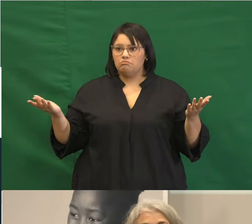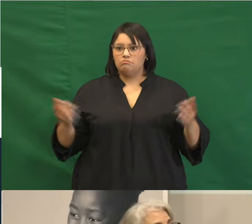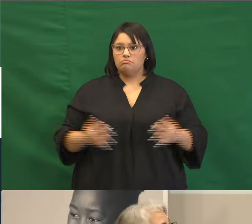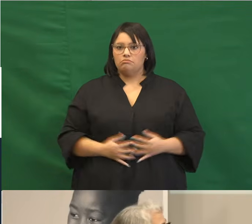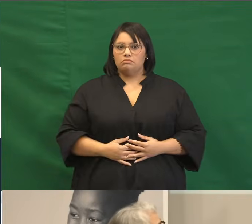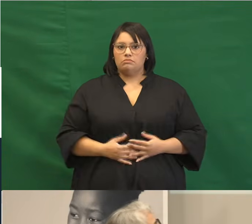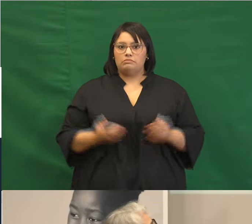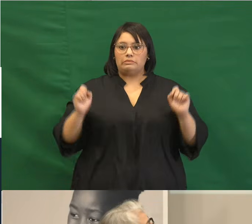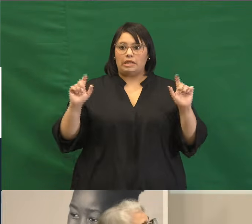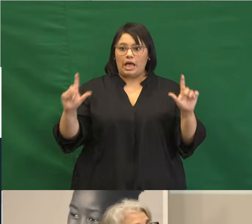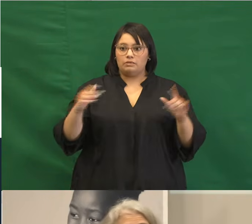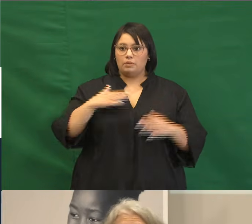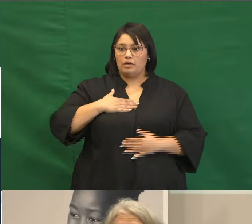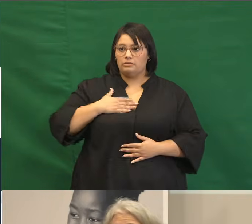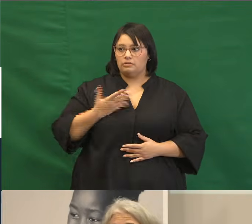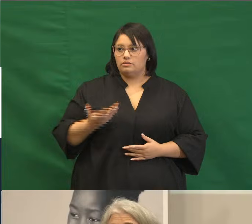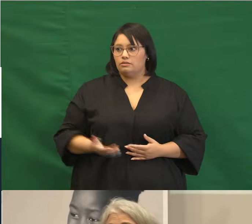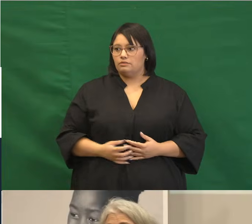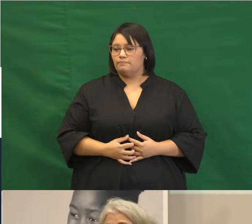The slides?